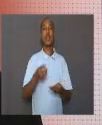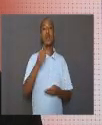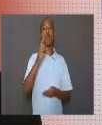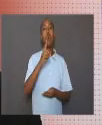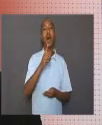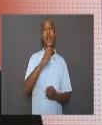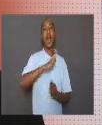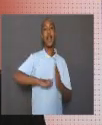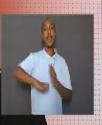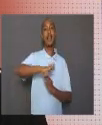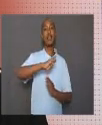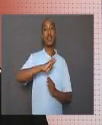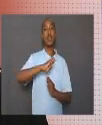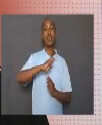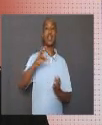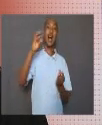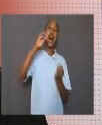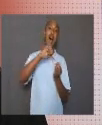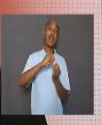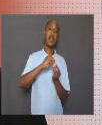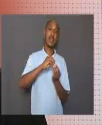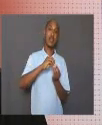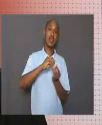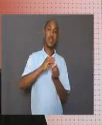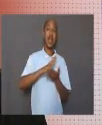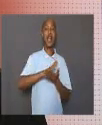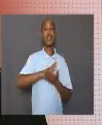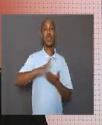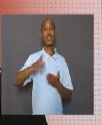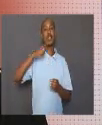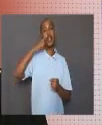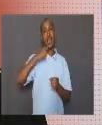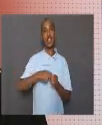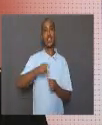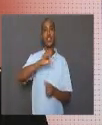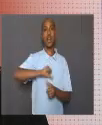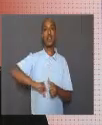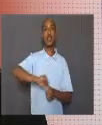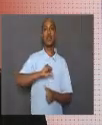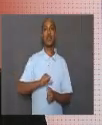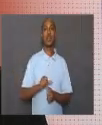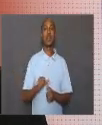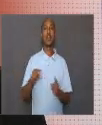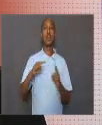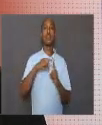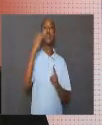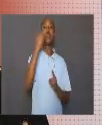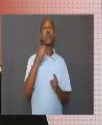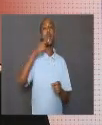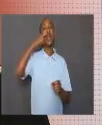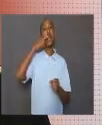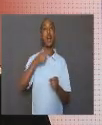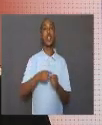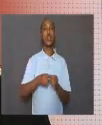an electron is added to an isolated gaseous atom to form a